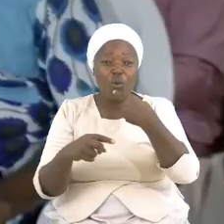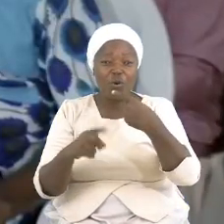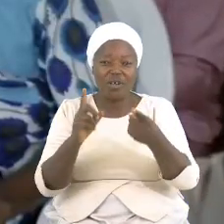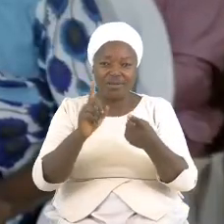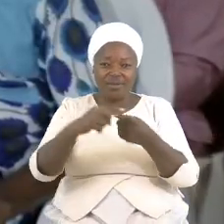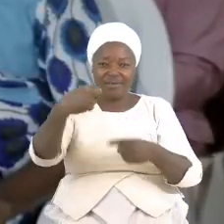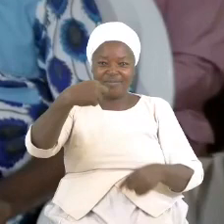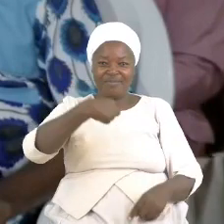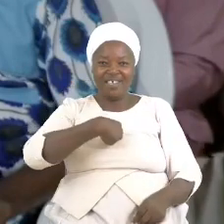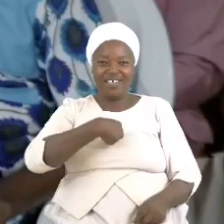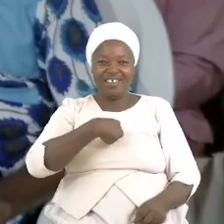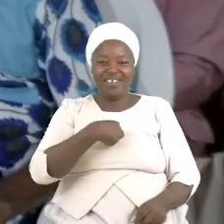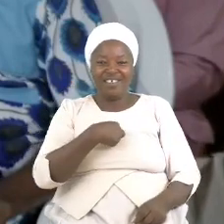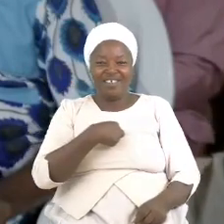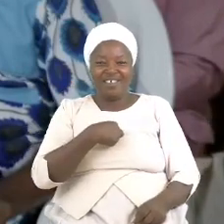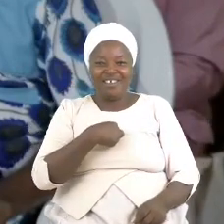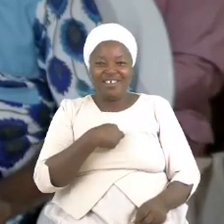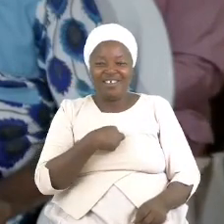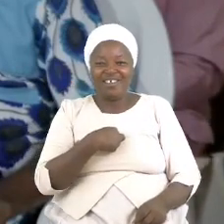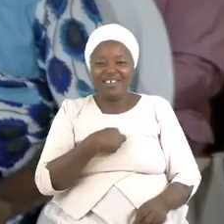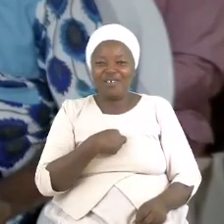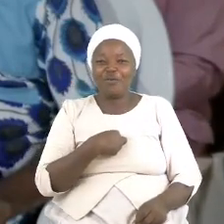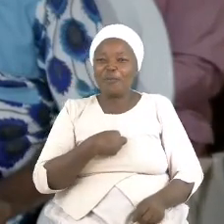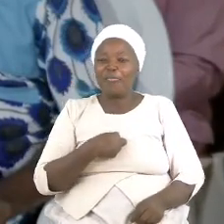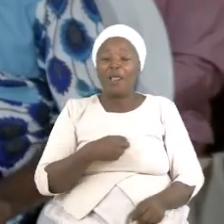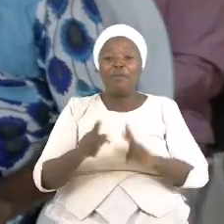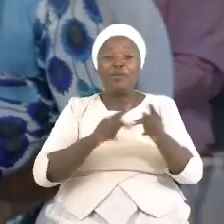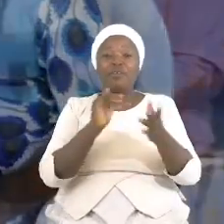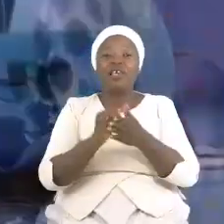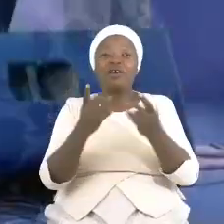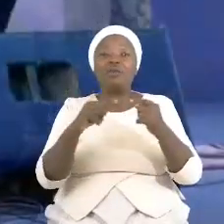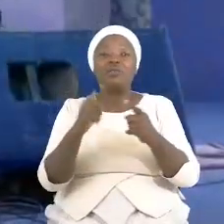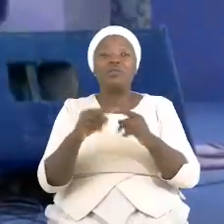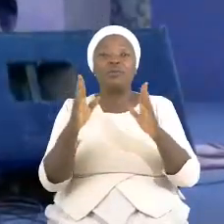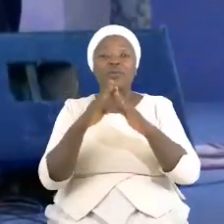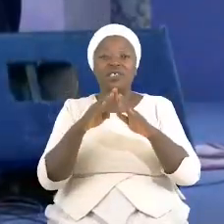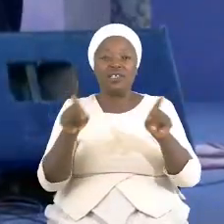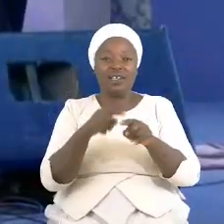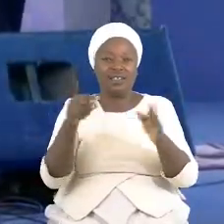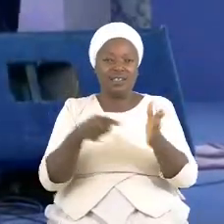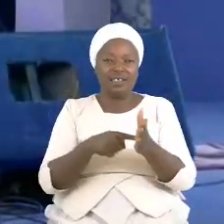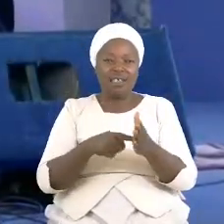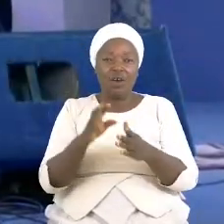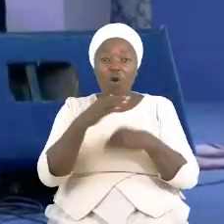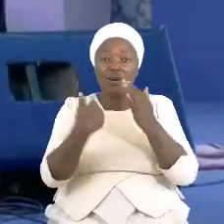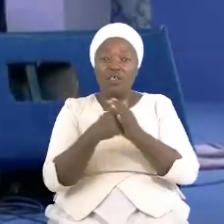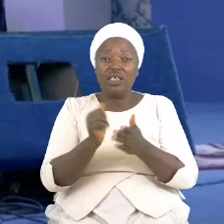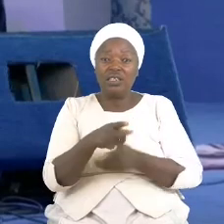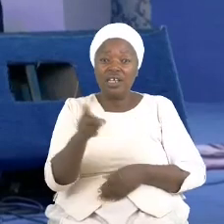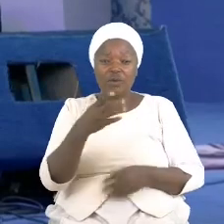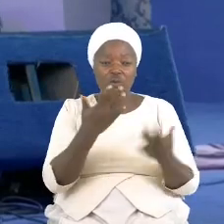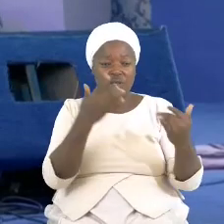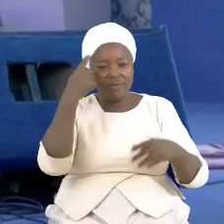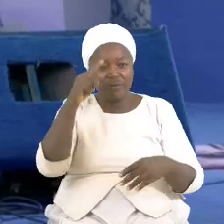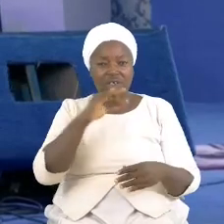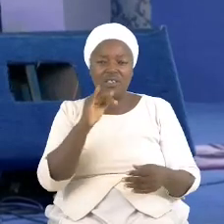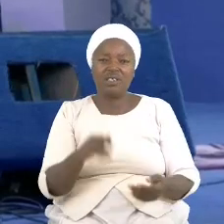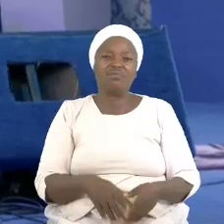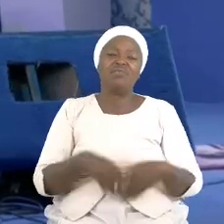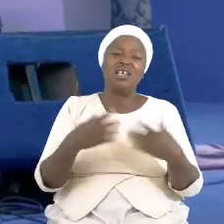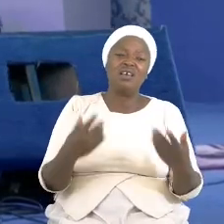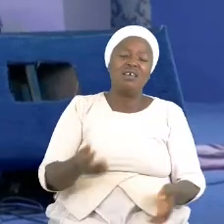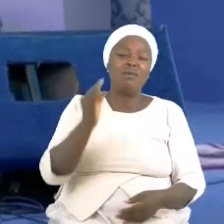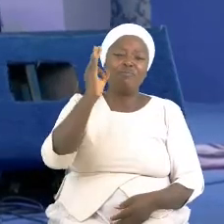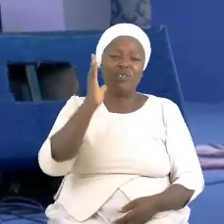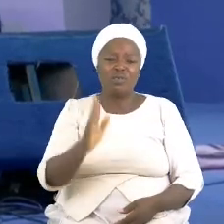The people that come to meetings like this, and all they are waiting for is, Pastor, speak to them, those